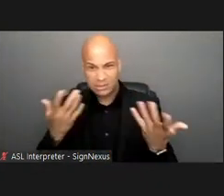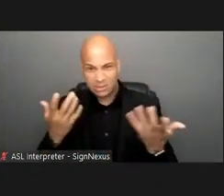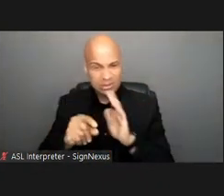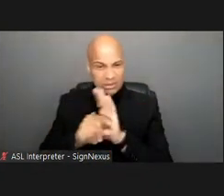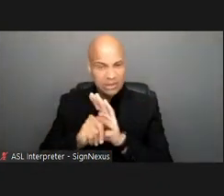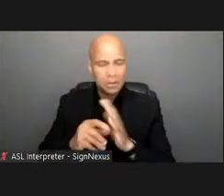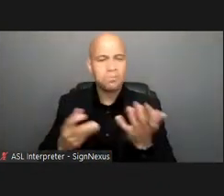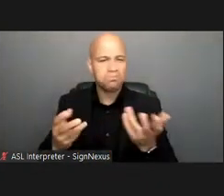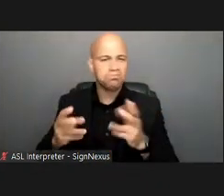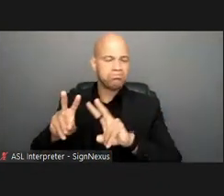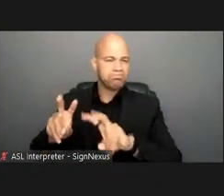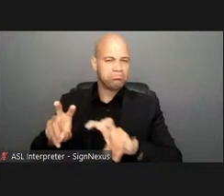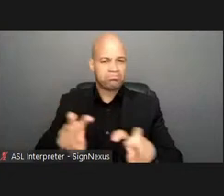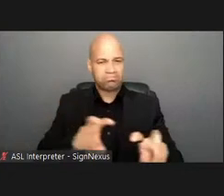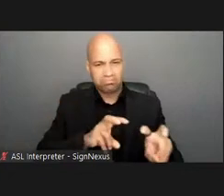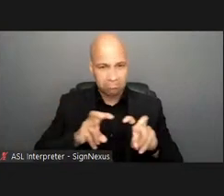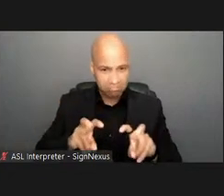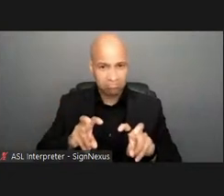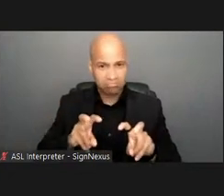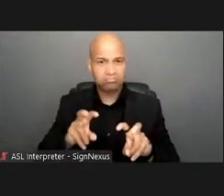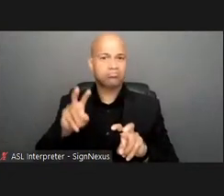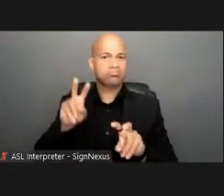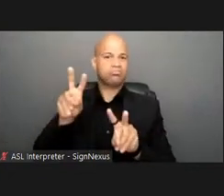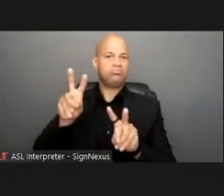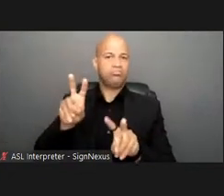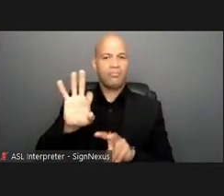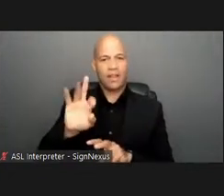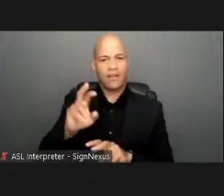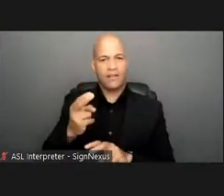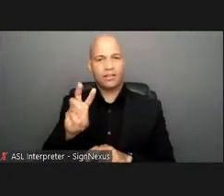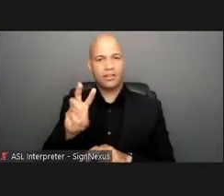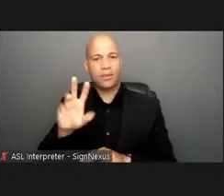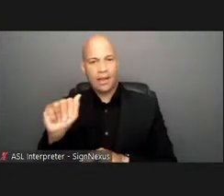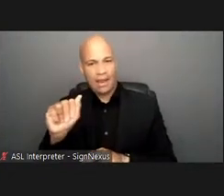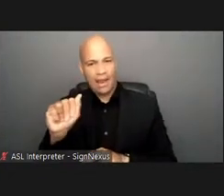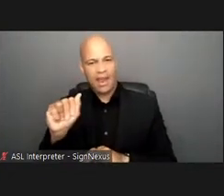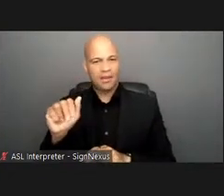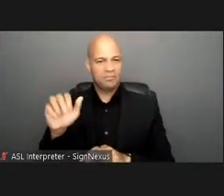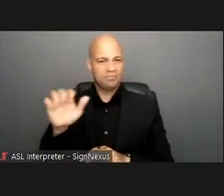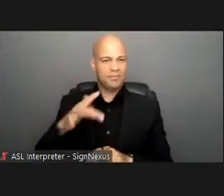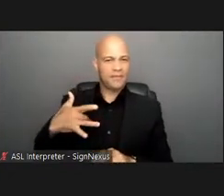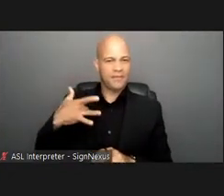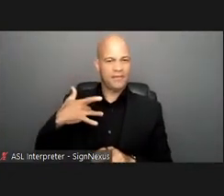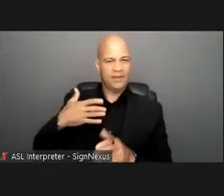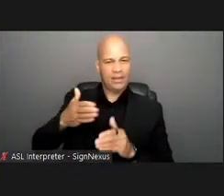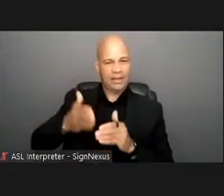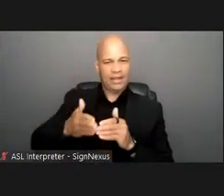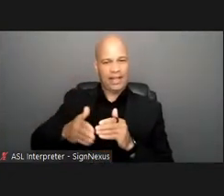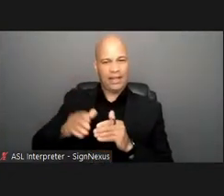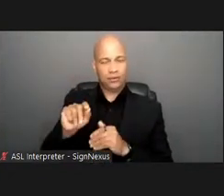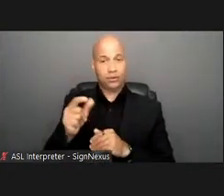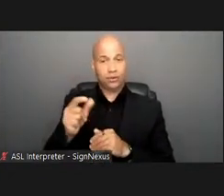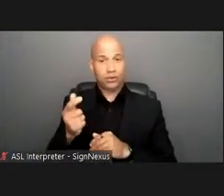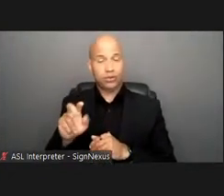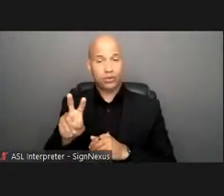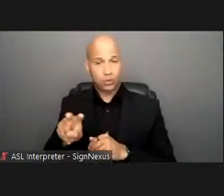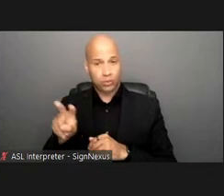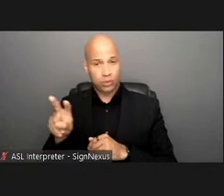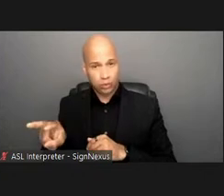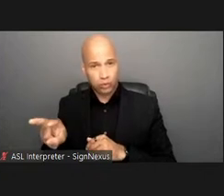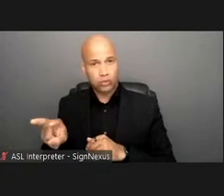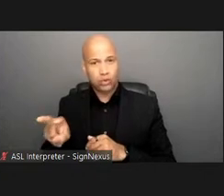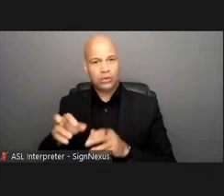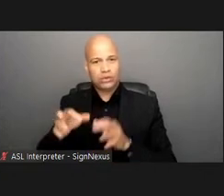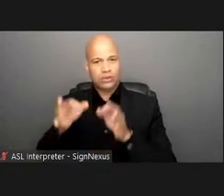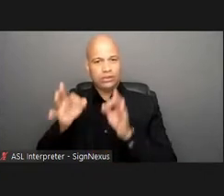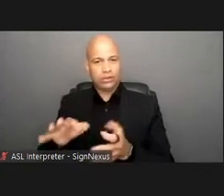early 2023 Federal Highway Administration will issue a decision document if adverse effects are not significant or can be mitigated below